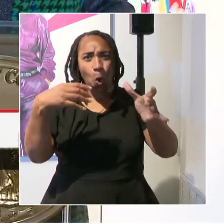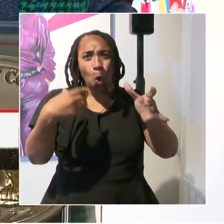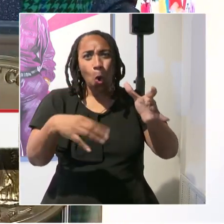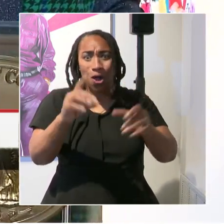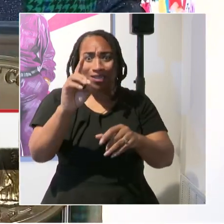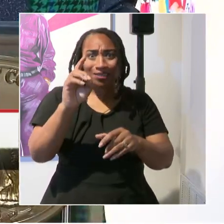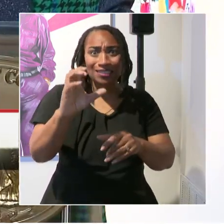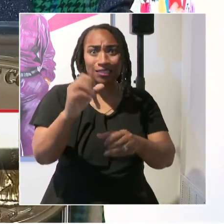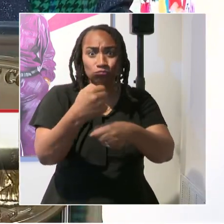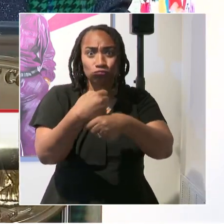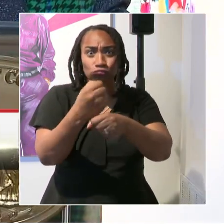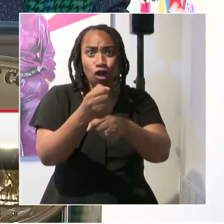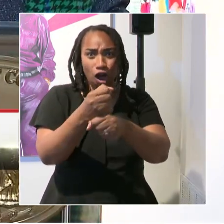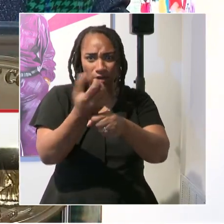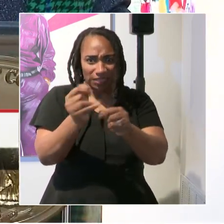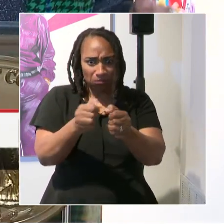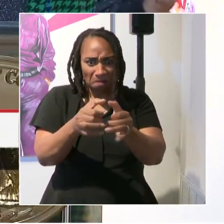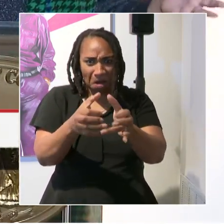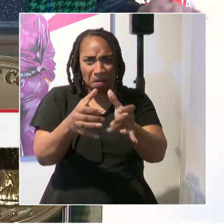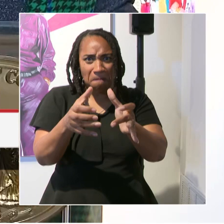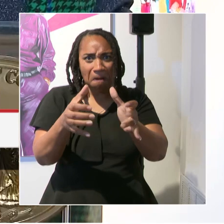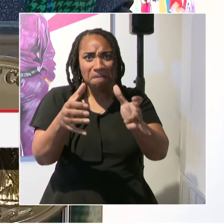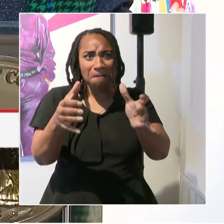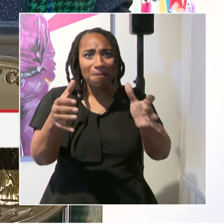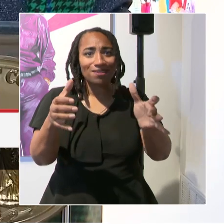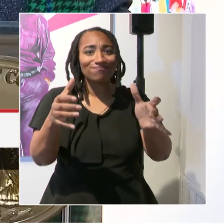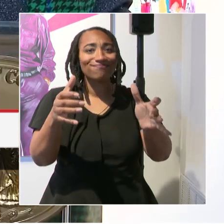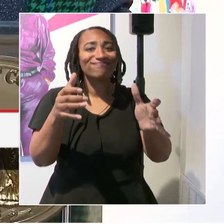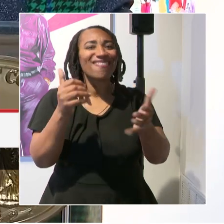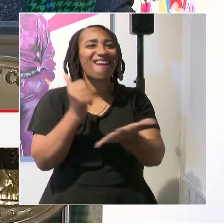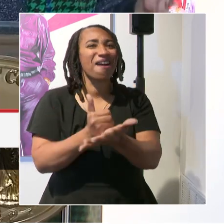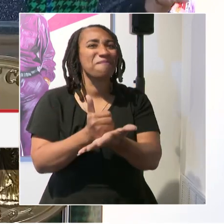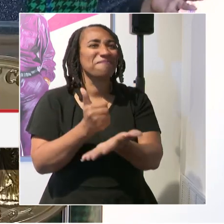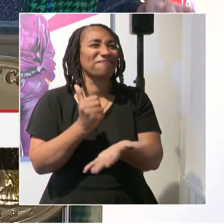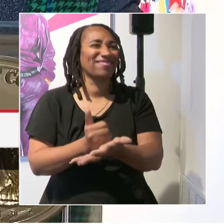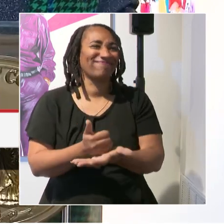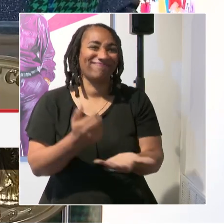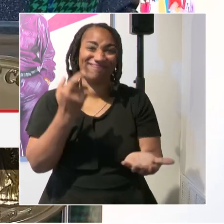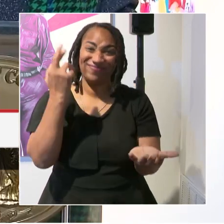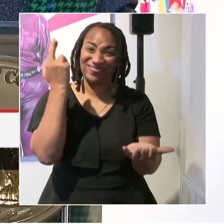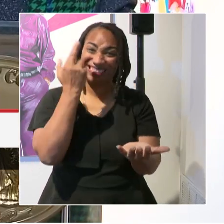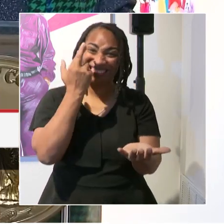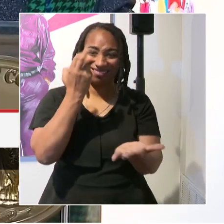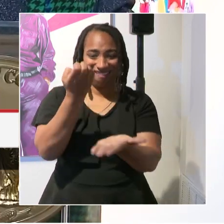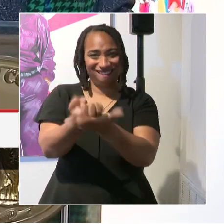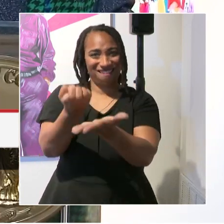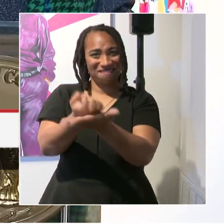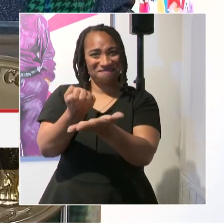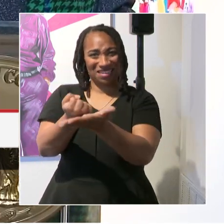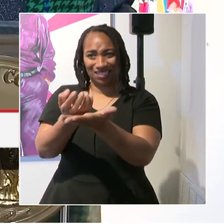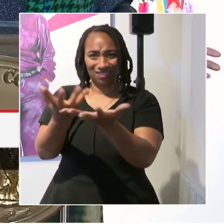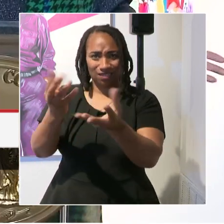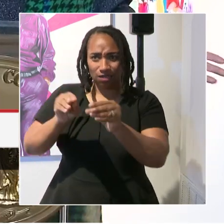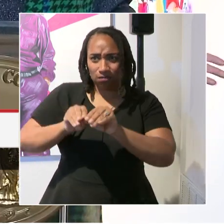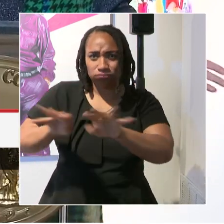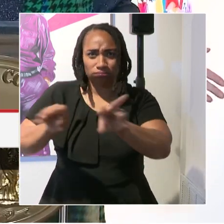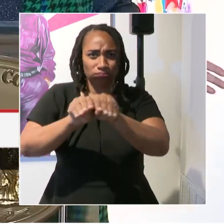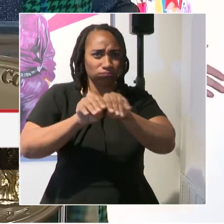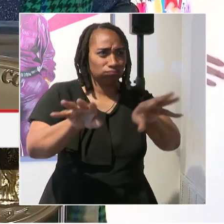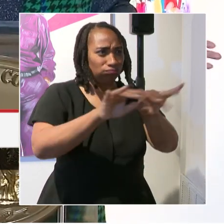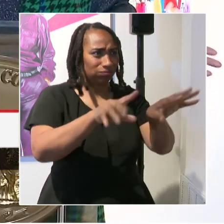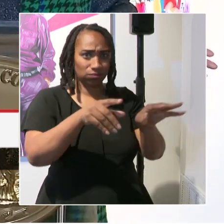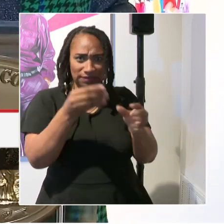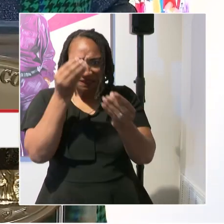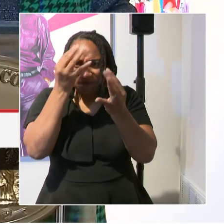that's helpful, so that we are certainly an economy that is an information-based economy in some ways, but we make